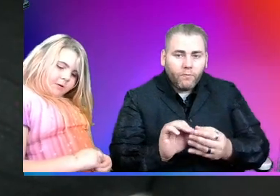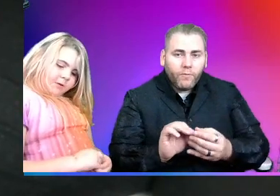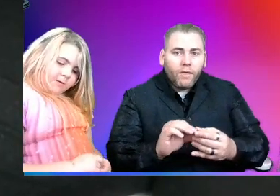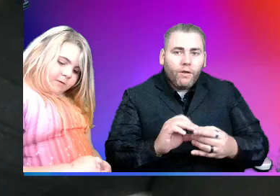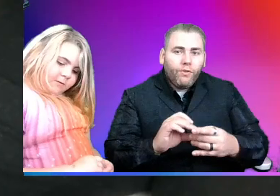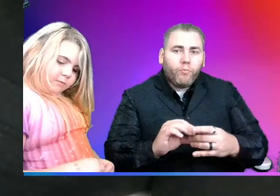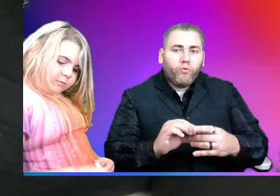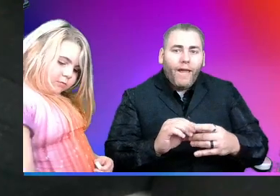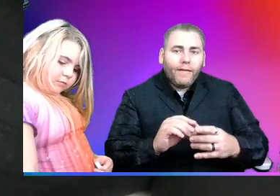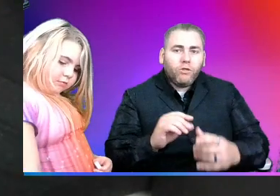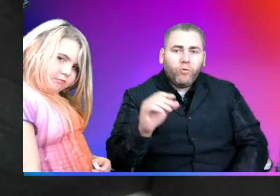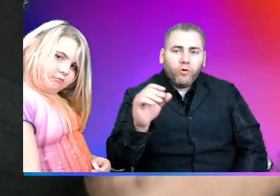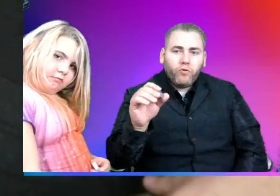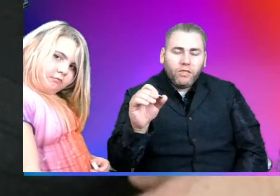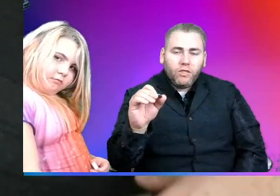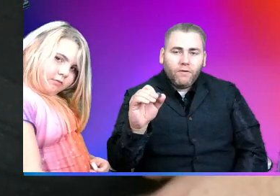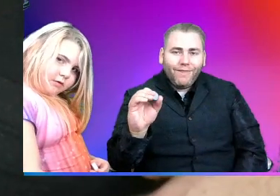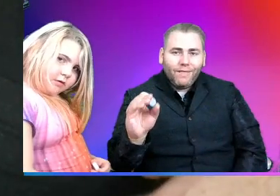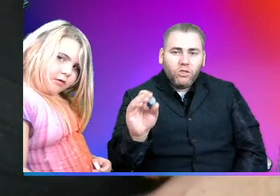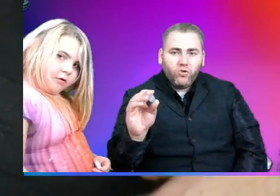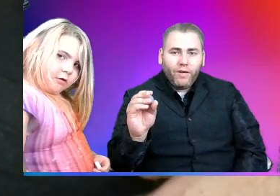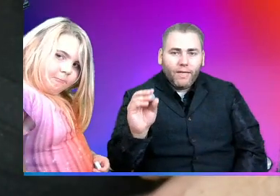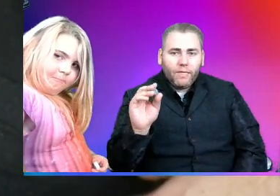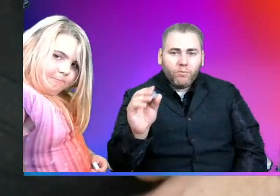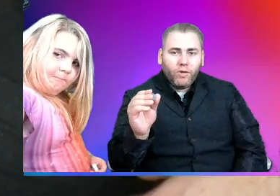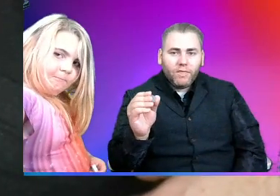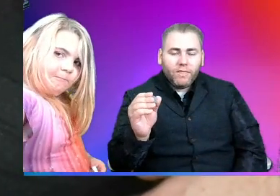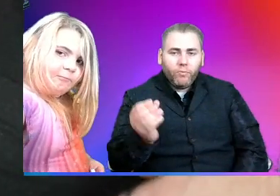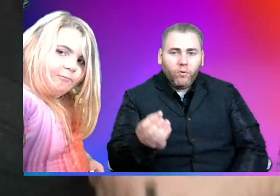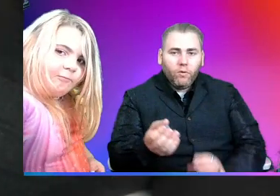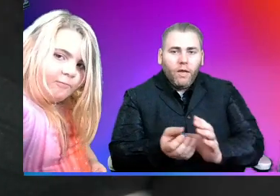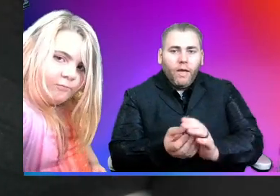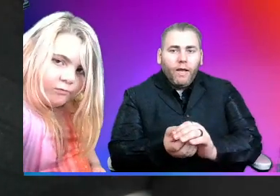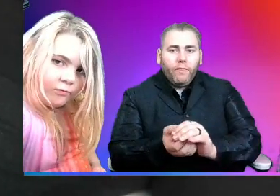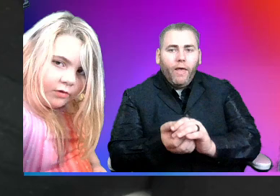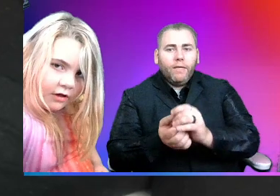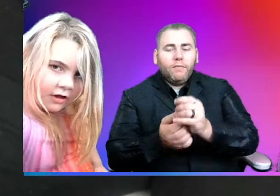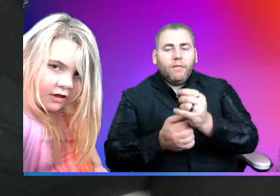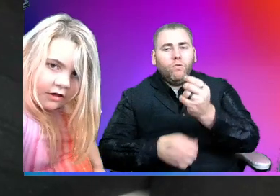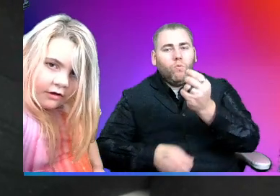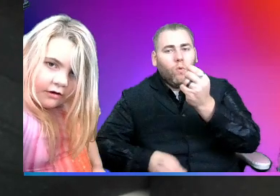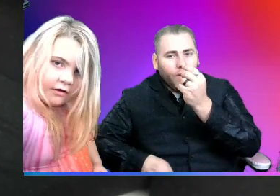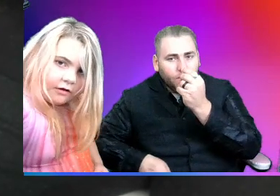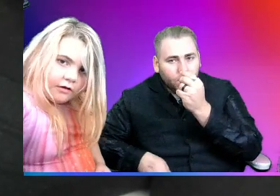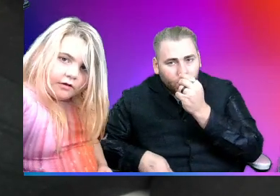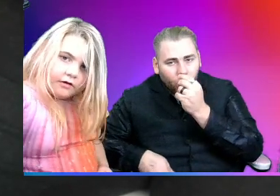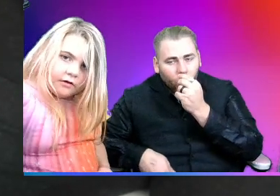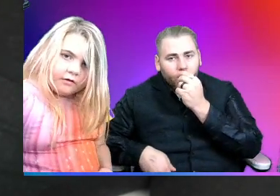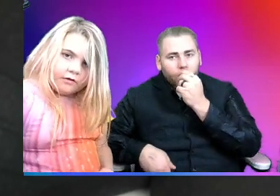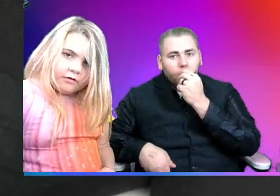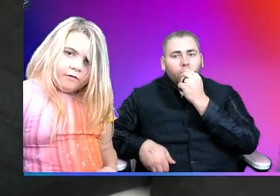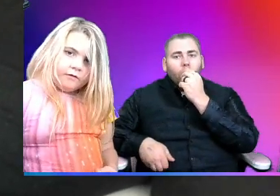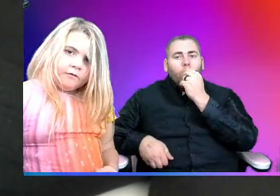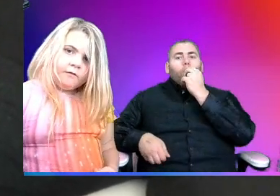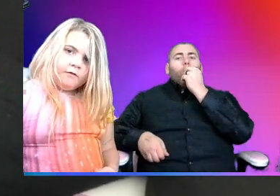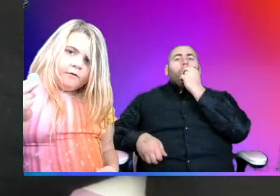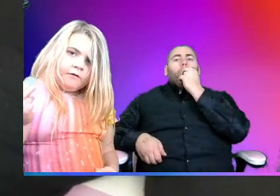you the natural progression of this trick is pretty simple. And that is that you want the